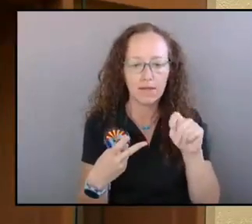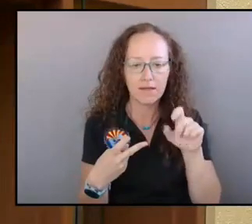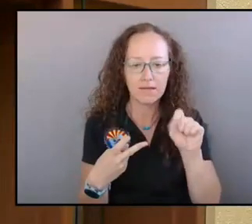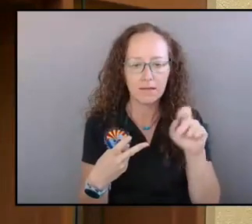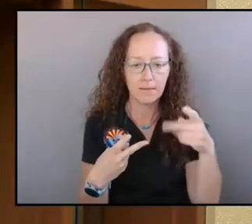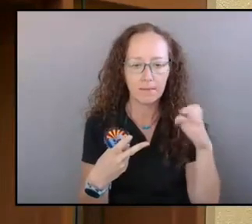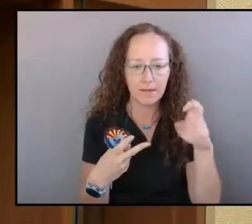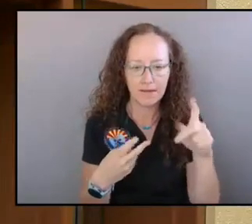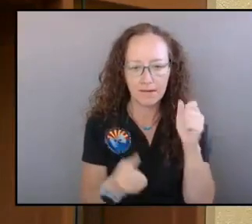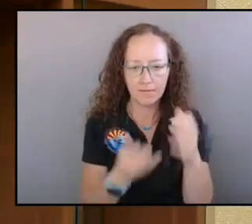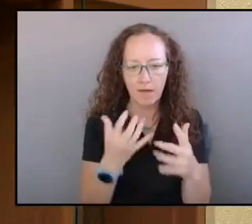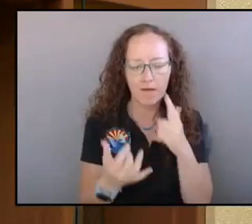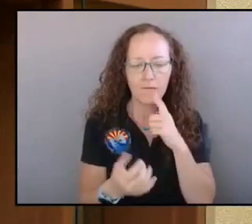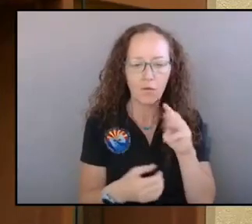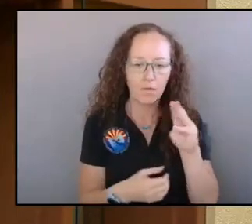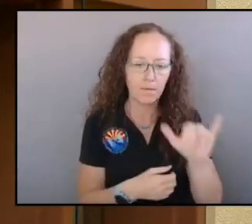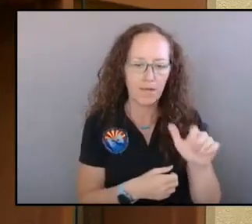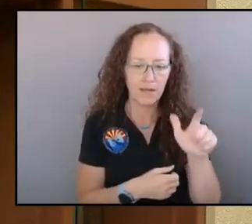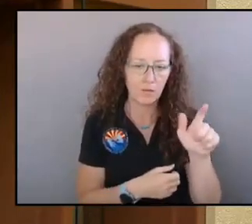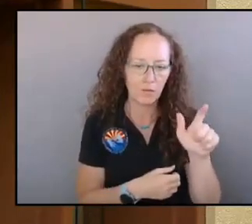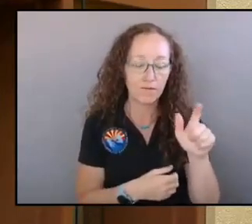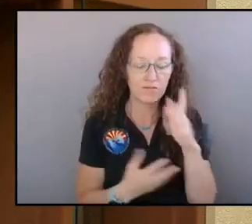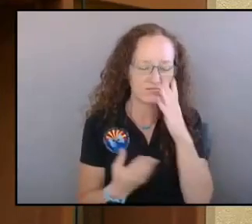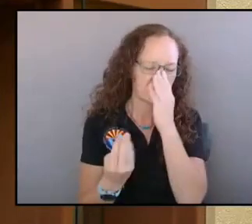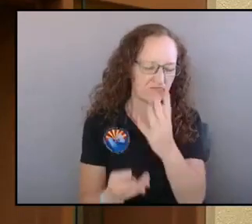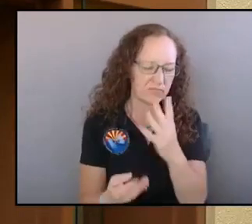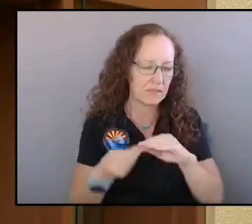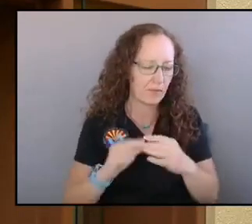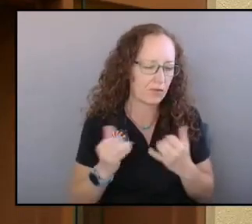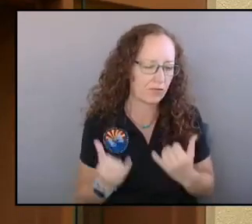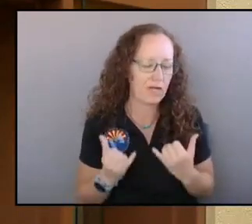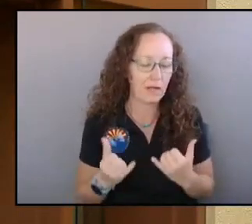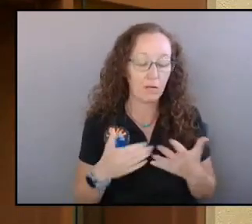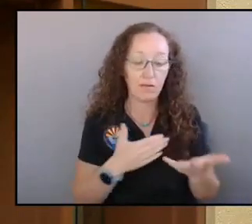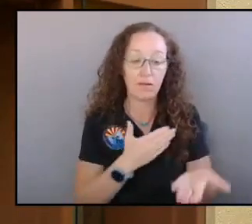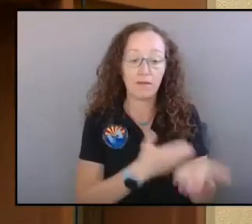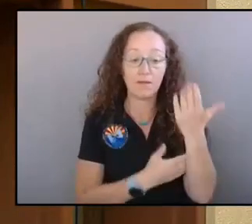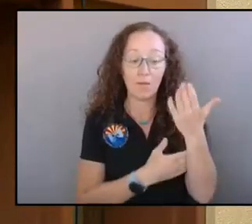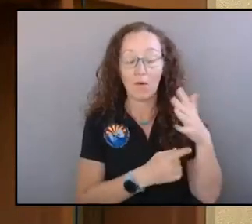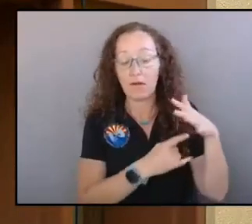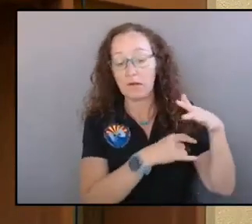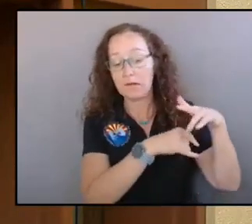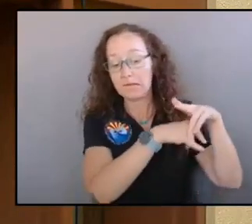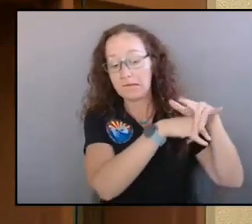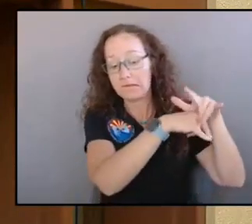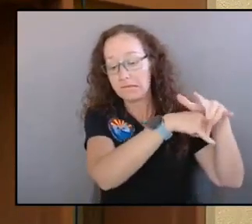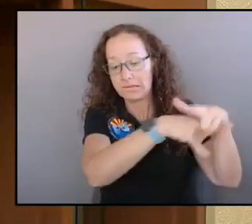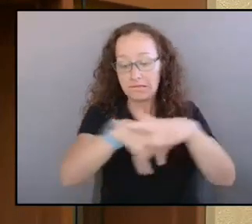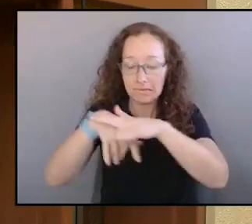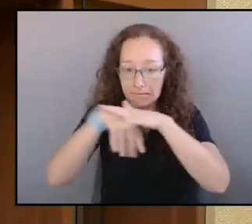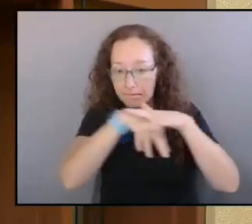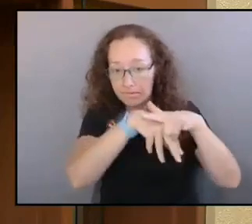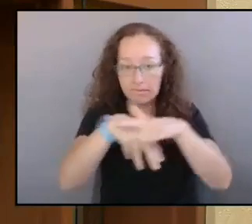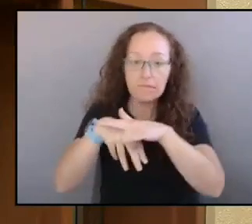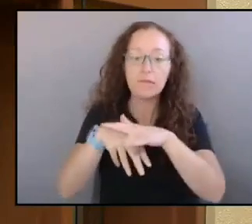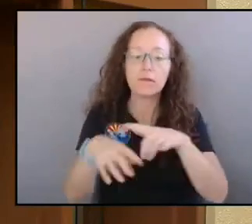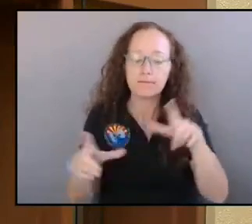our Fire Watch 551 flight this morning at 11:30, they mapped the fire at